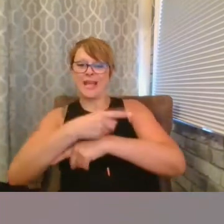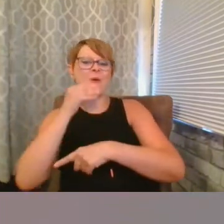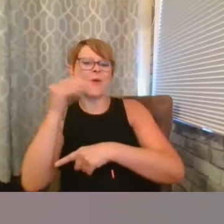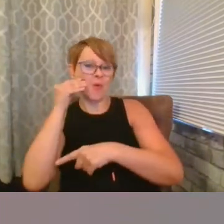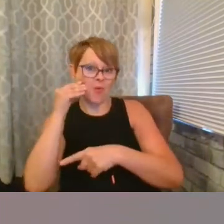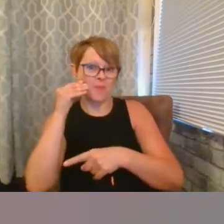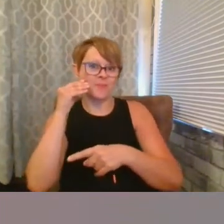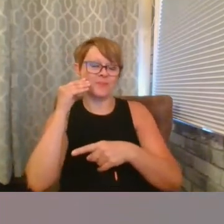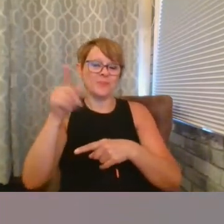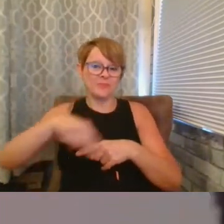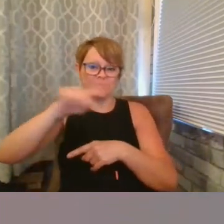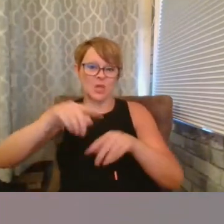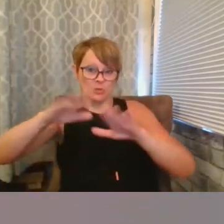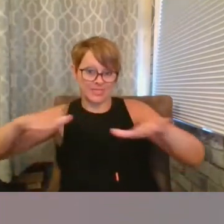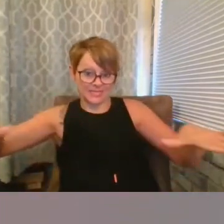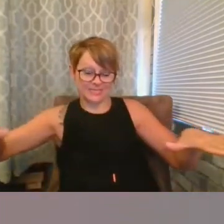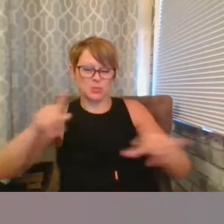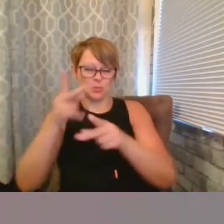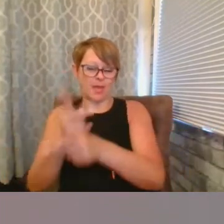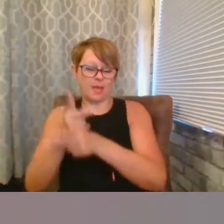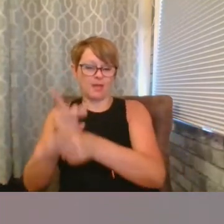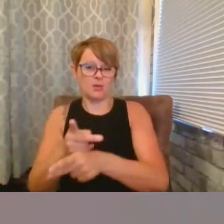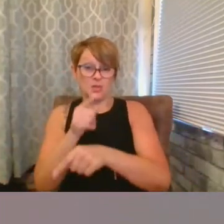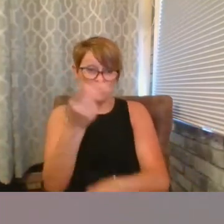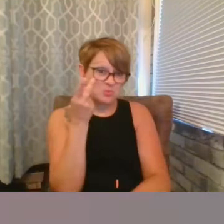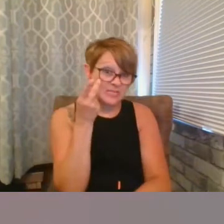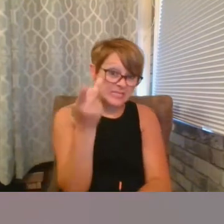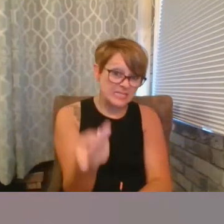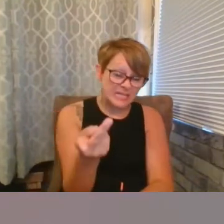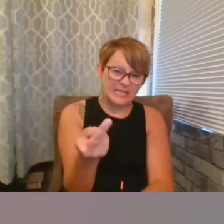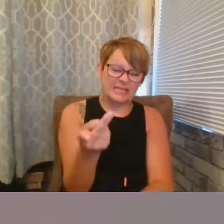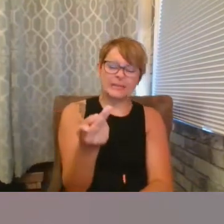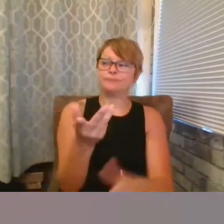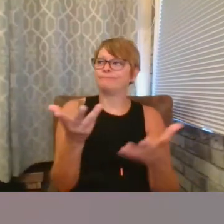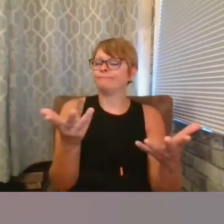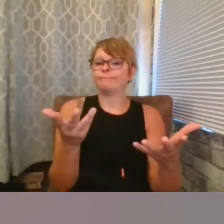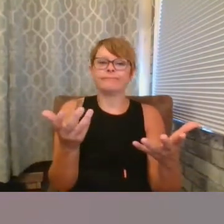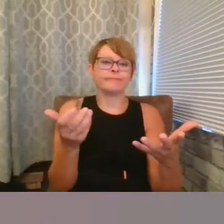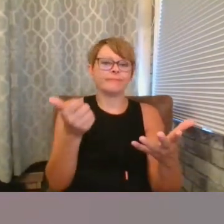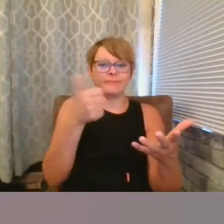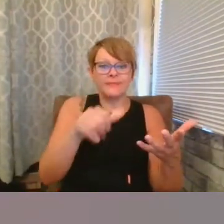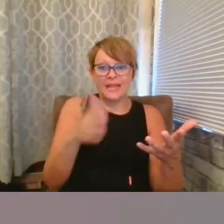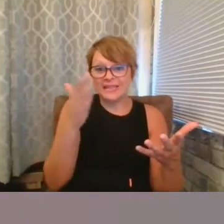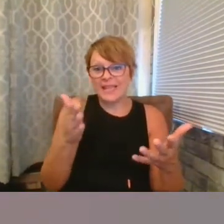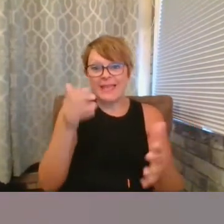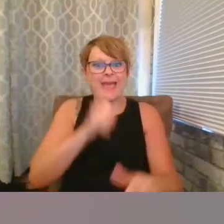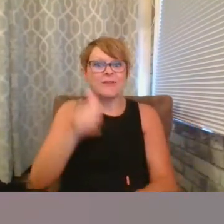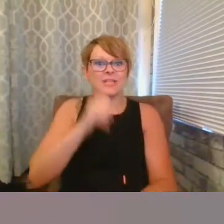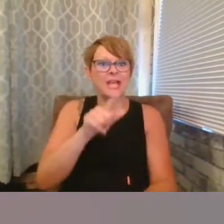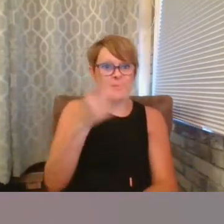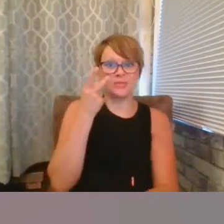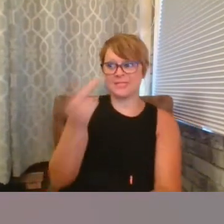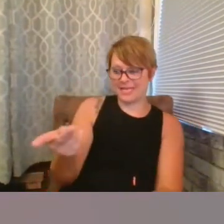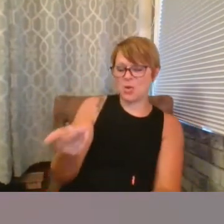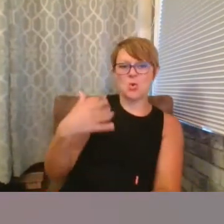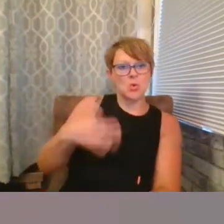helping, you're taking care. Do you see any kind of like anything that is day to day you find can be challenging for